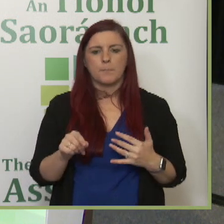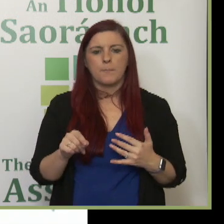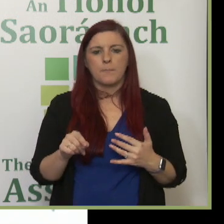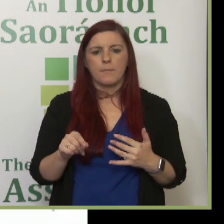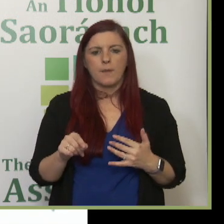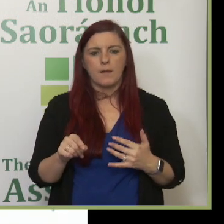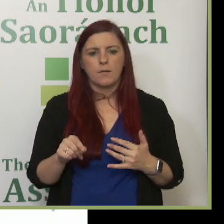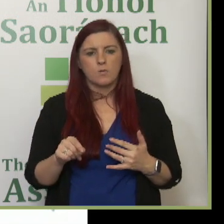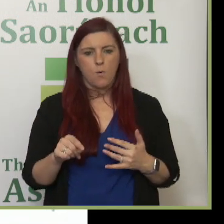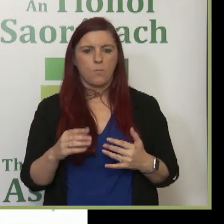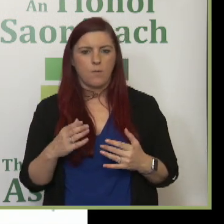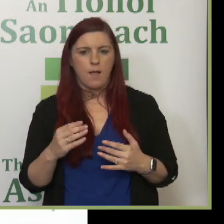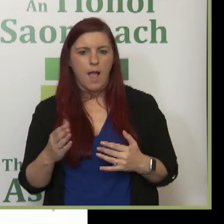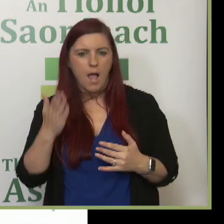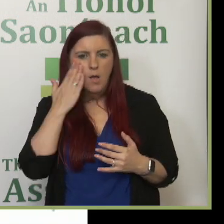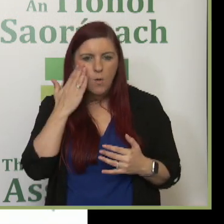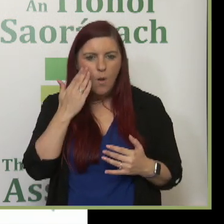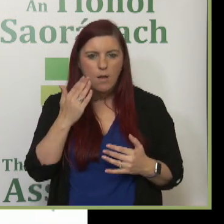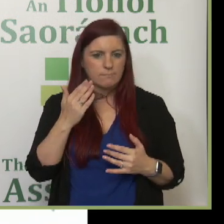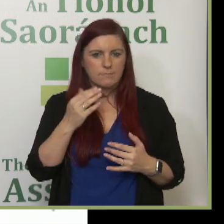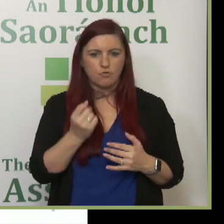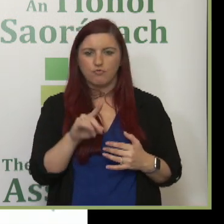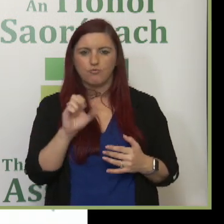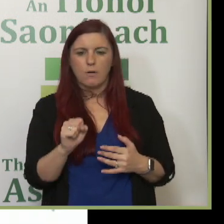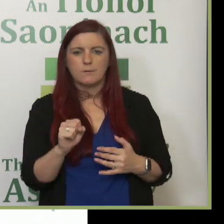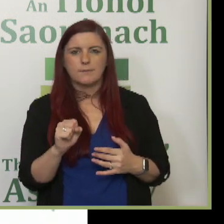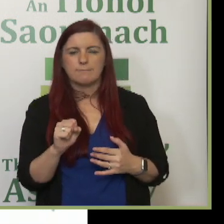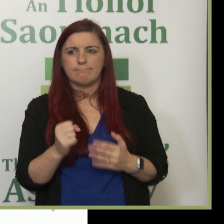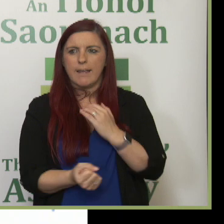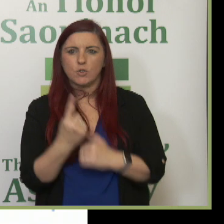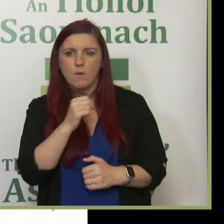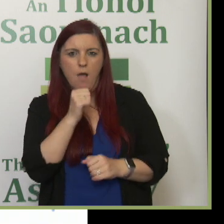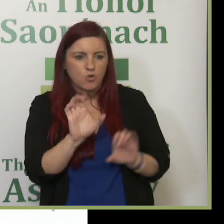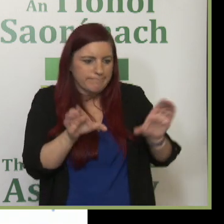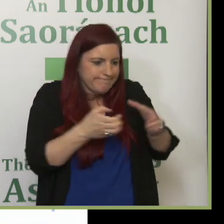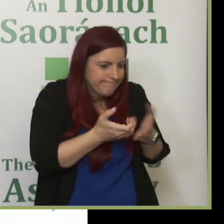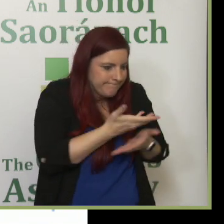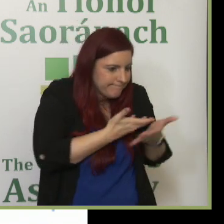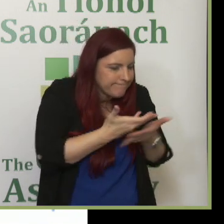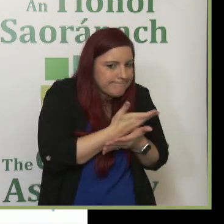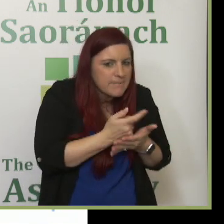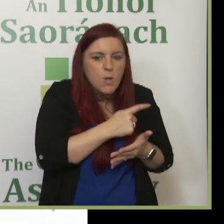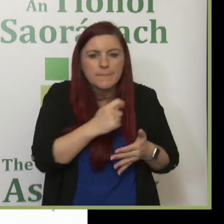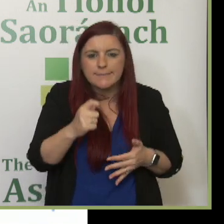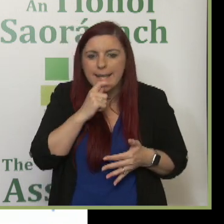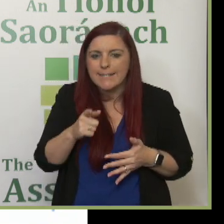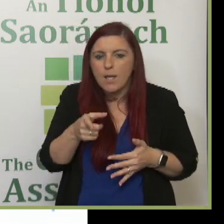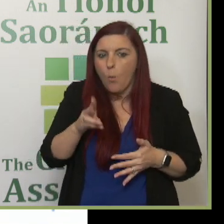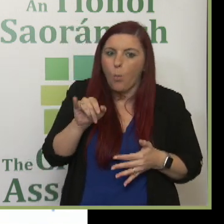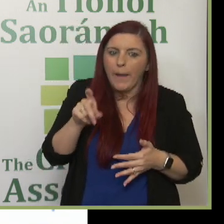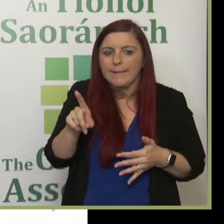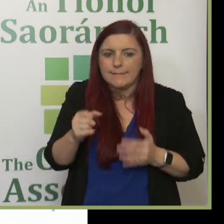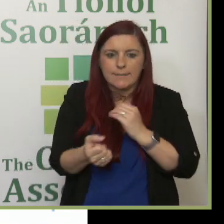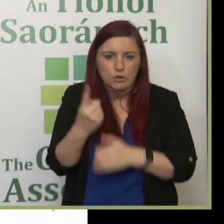but interact with, complicate and exacerbate problems in other policy areas. Some people have called this a wicked problem. It's where there's incomplete or